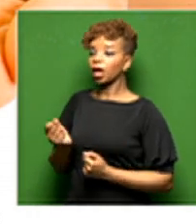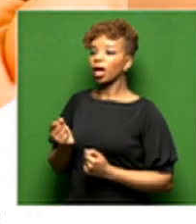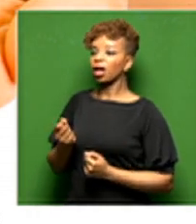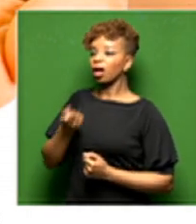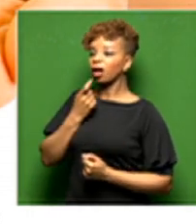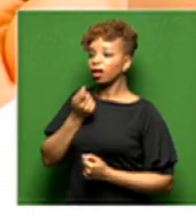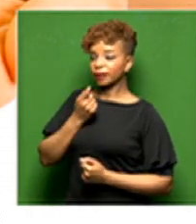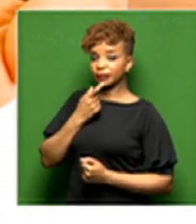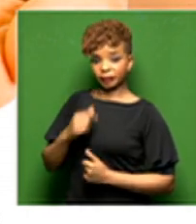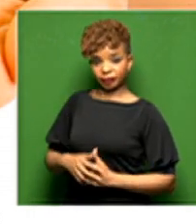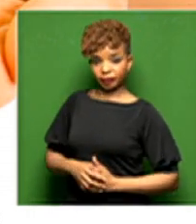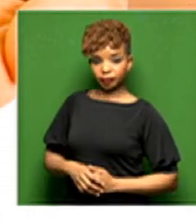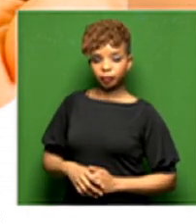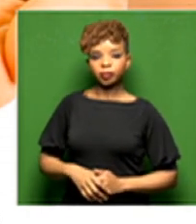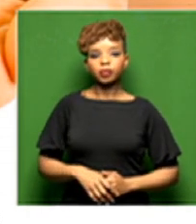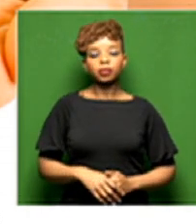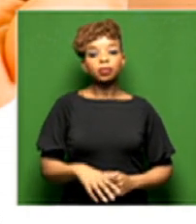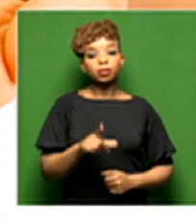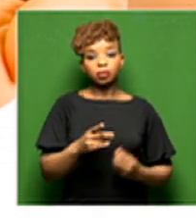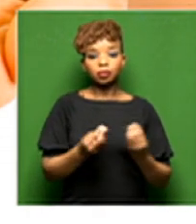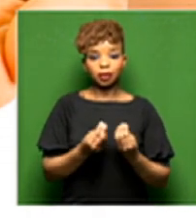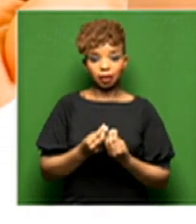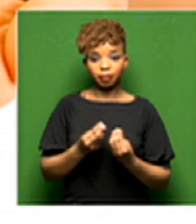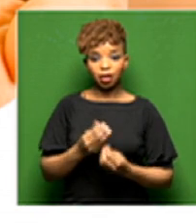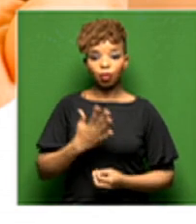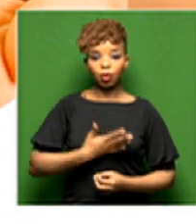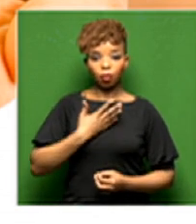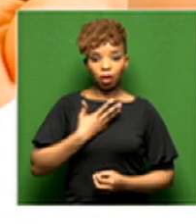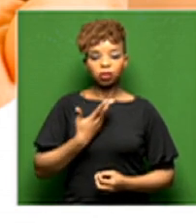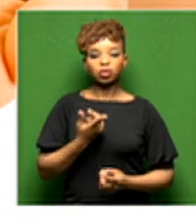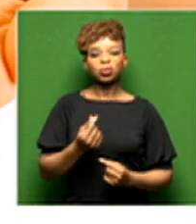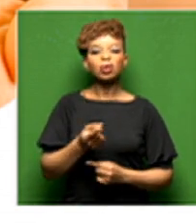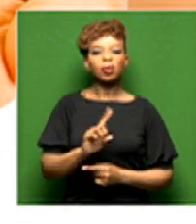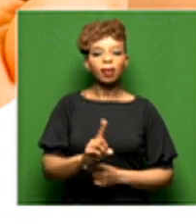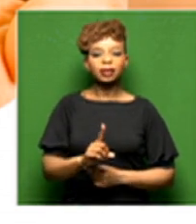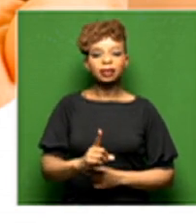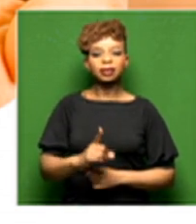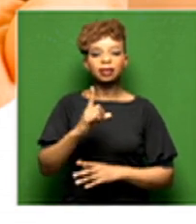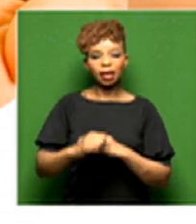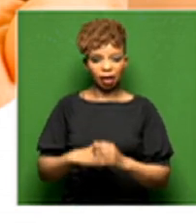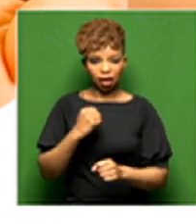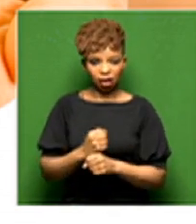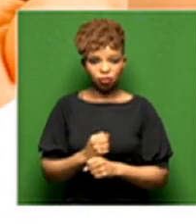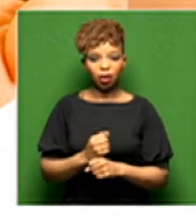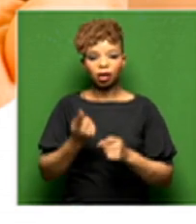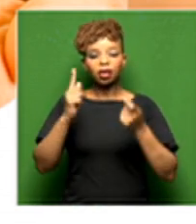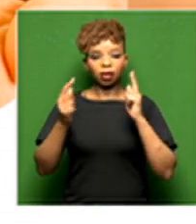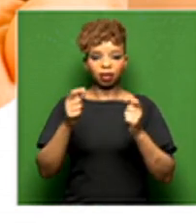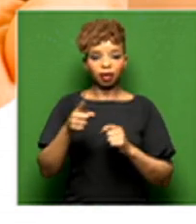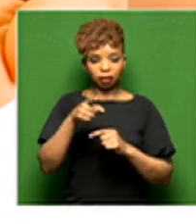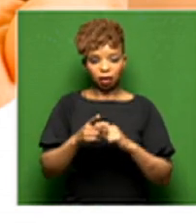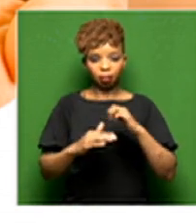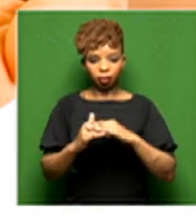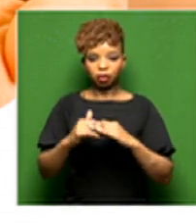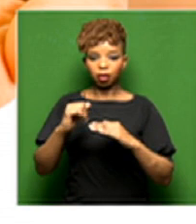Well, this is something we want to look at creating as an annual event and building on it so that we